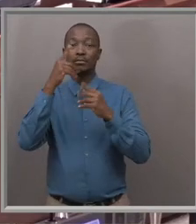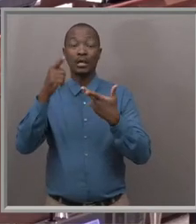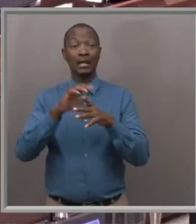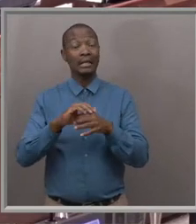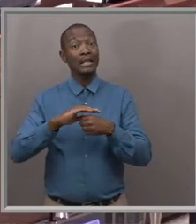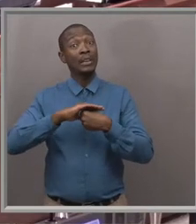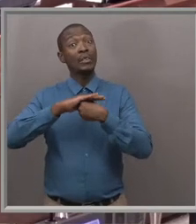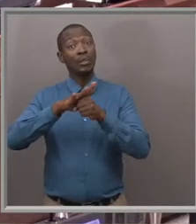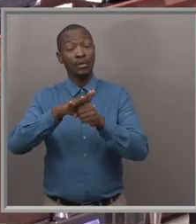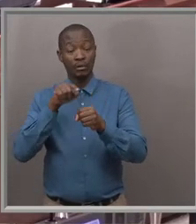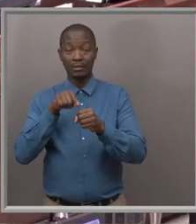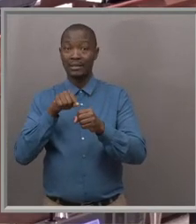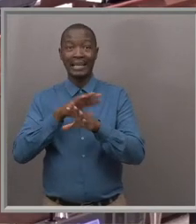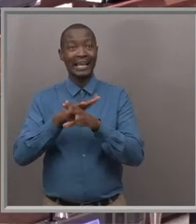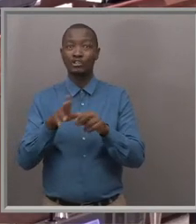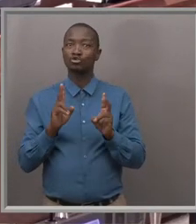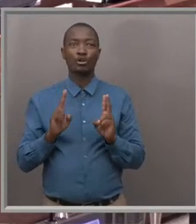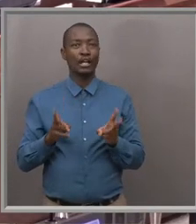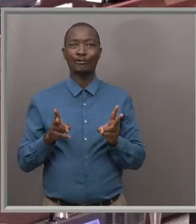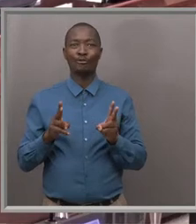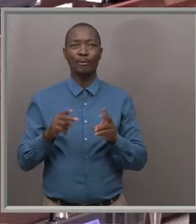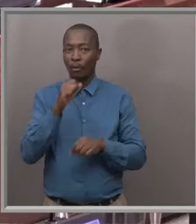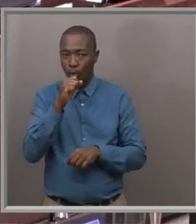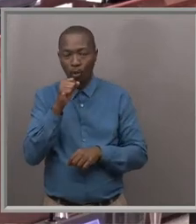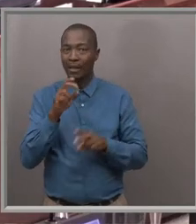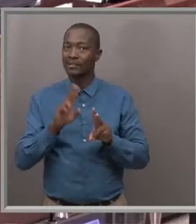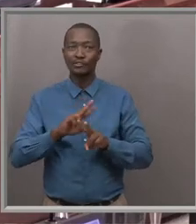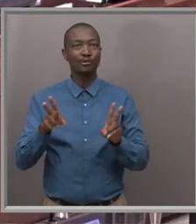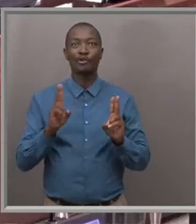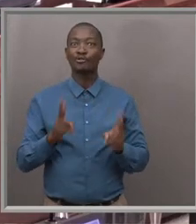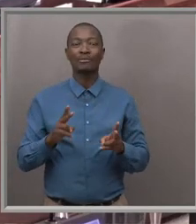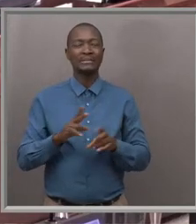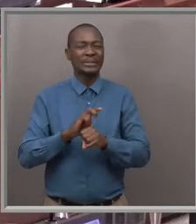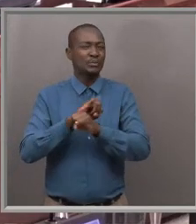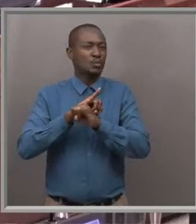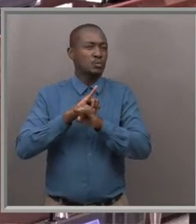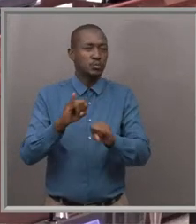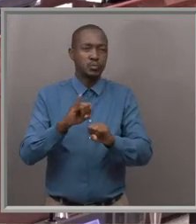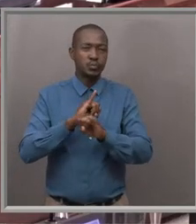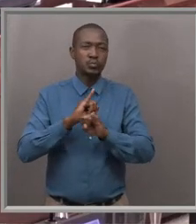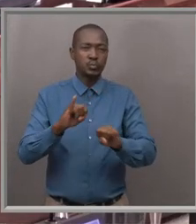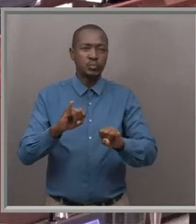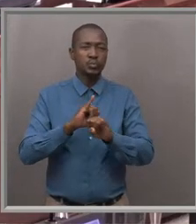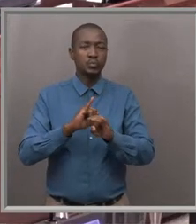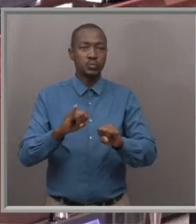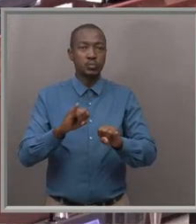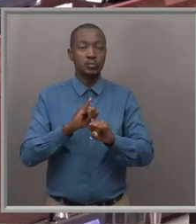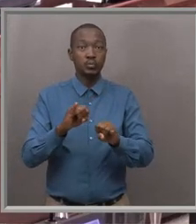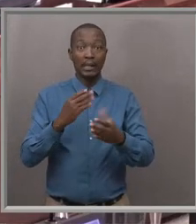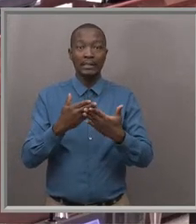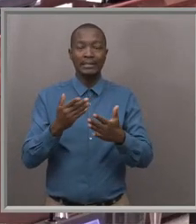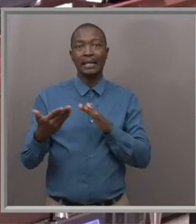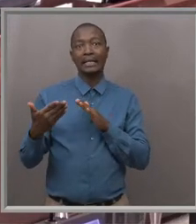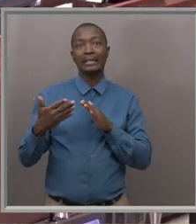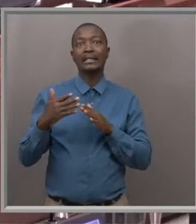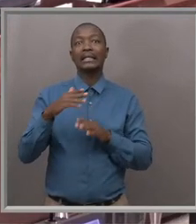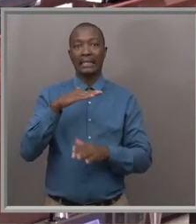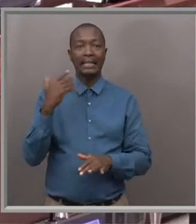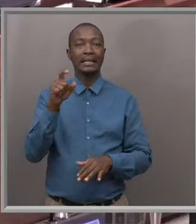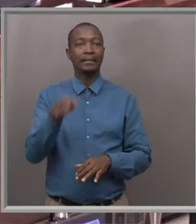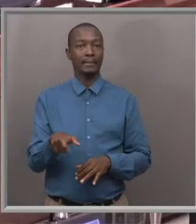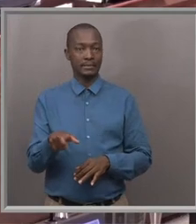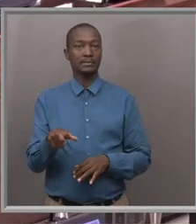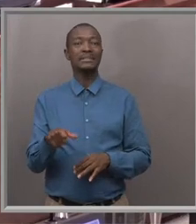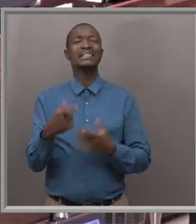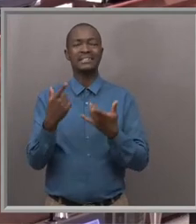COVID-19 is no ordinary flu. It is a painful and deadly disease, and it does